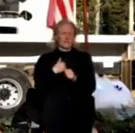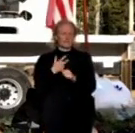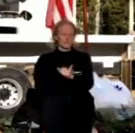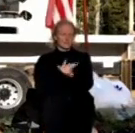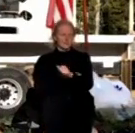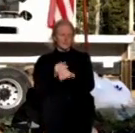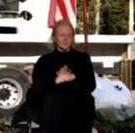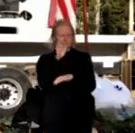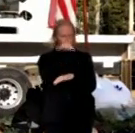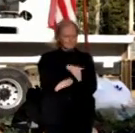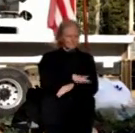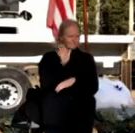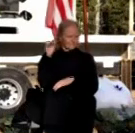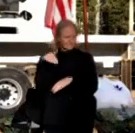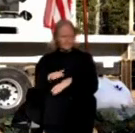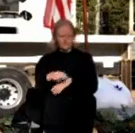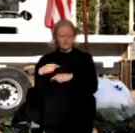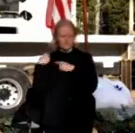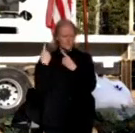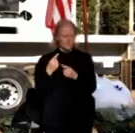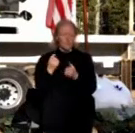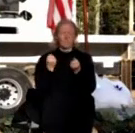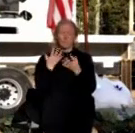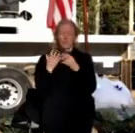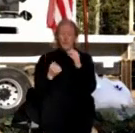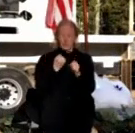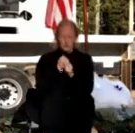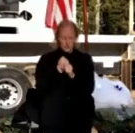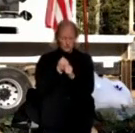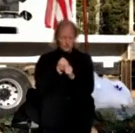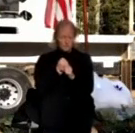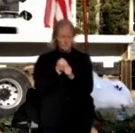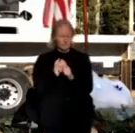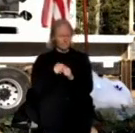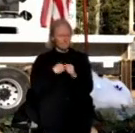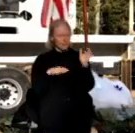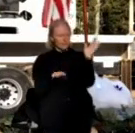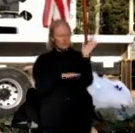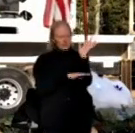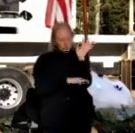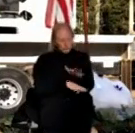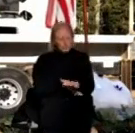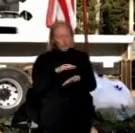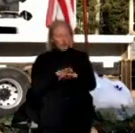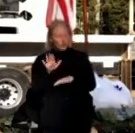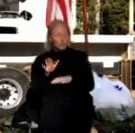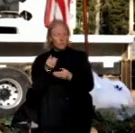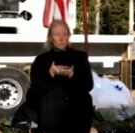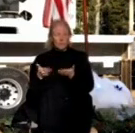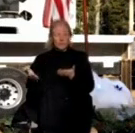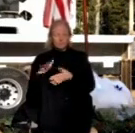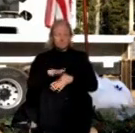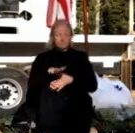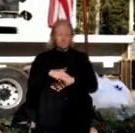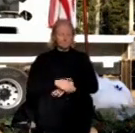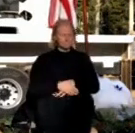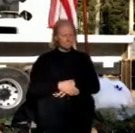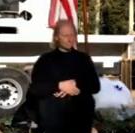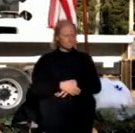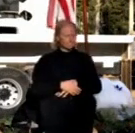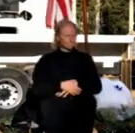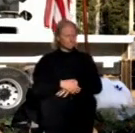mountains almost all of her life, and I was cutting trees on their property, and she was